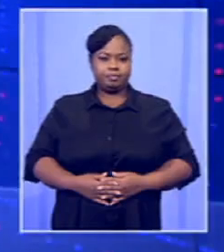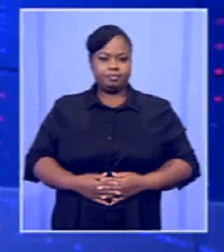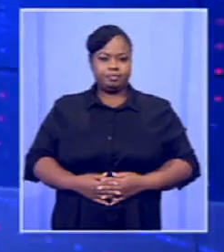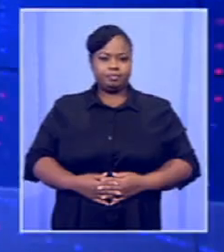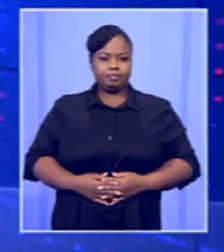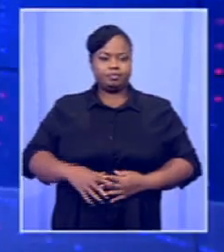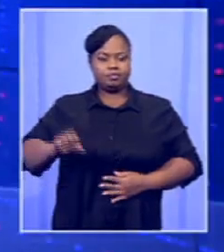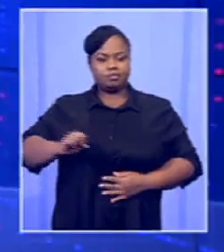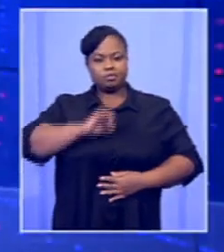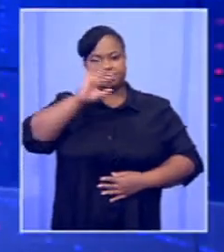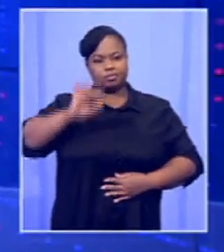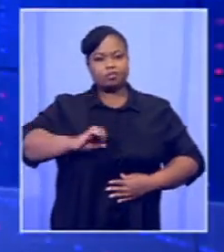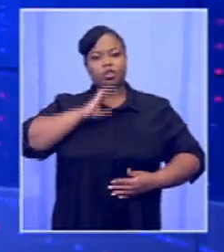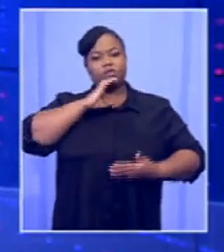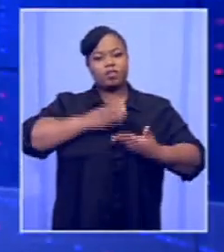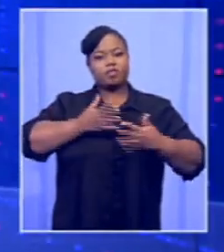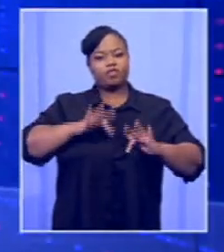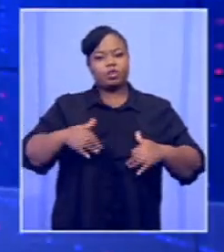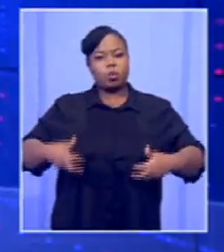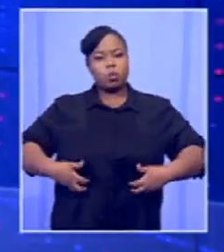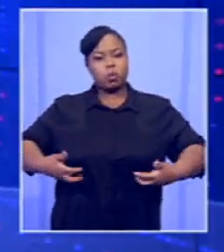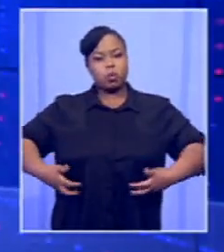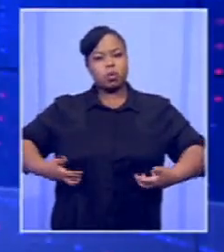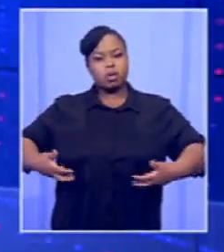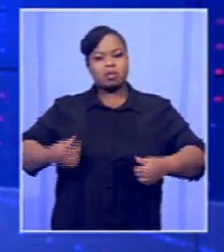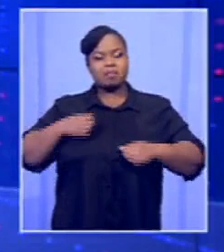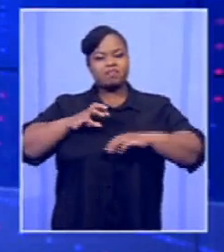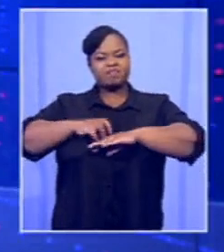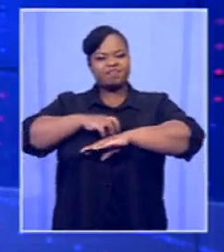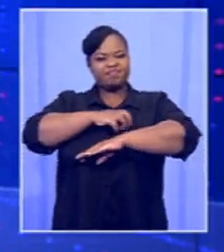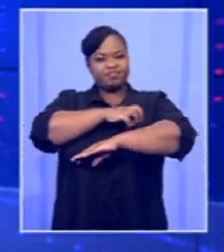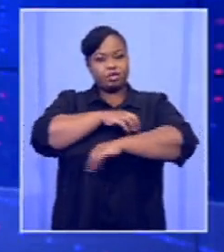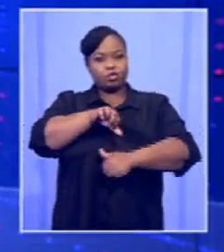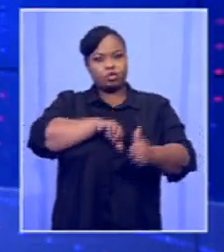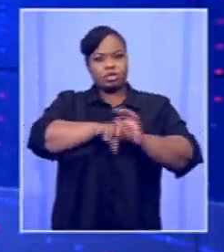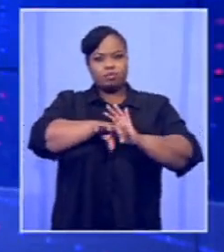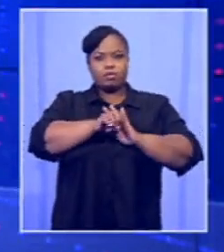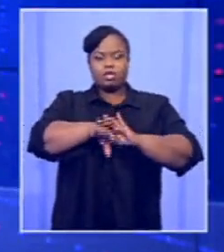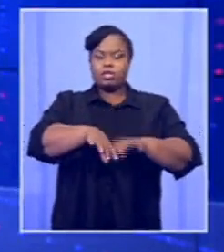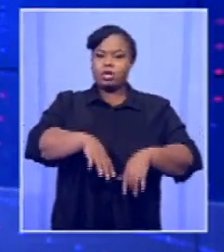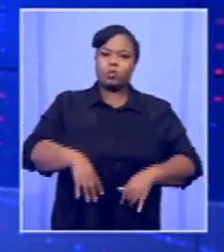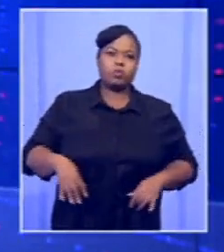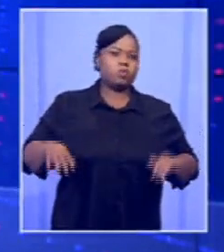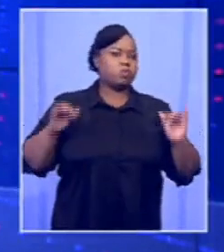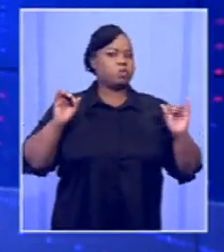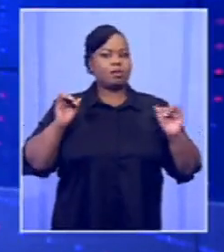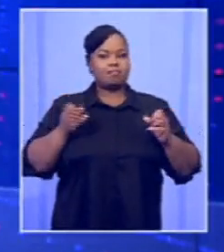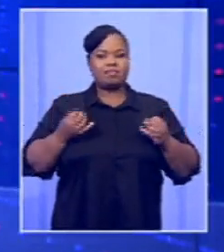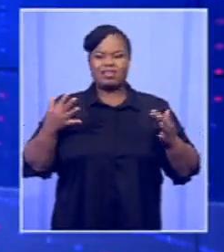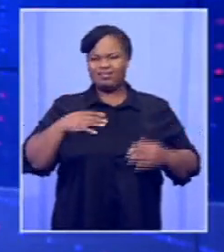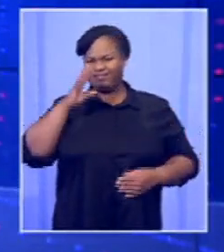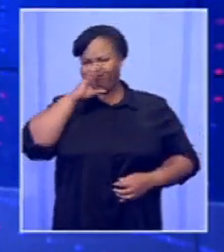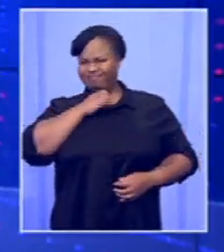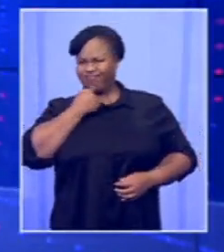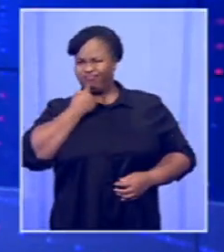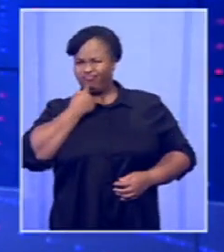South Africa has confirmed its first case of monkeypox. As the news was breaking, social media went into a frenzy with many users speculating